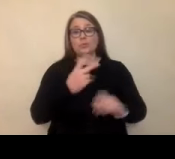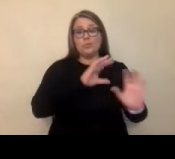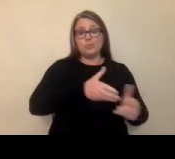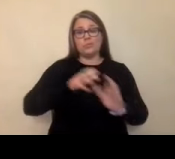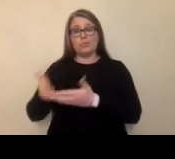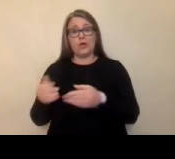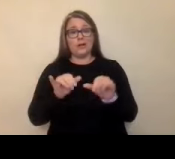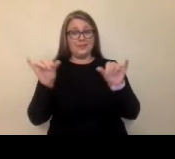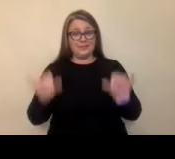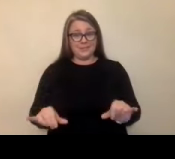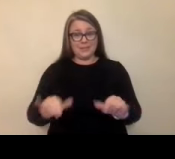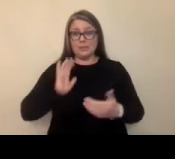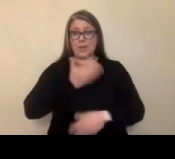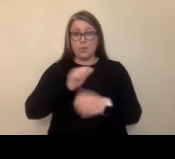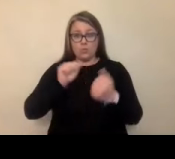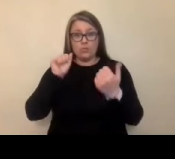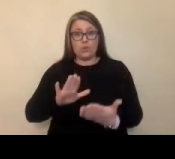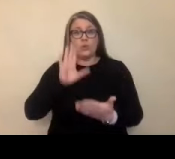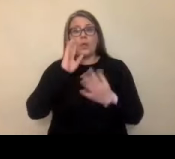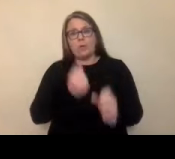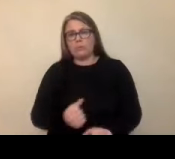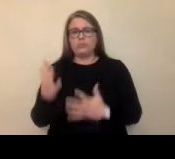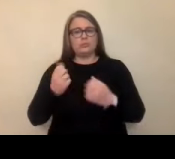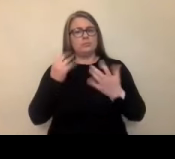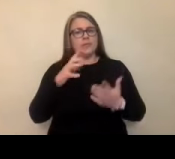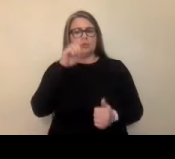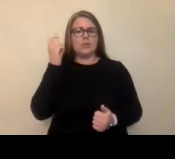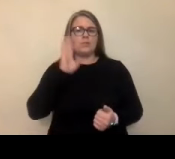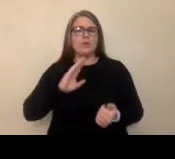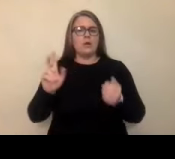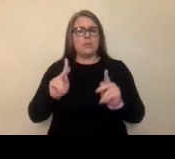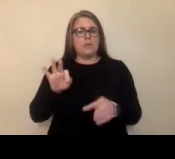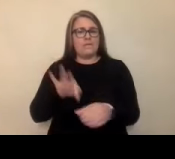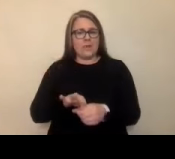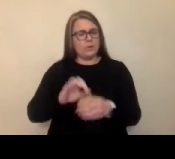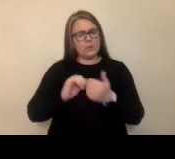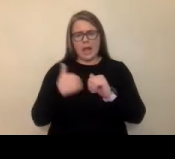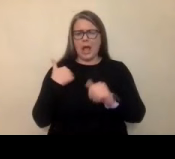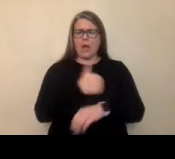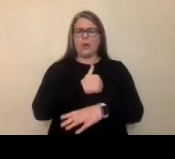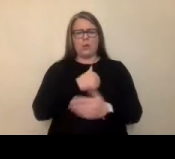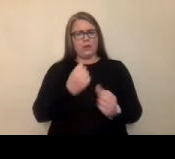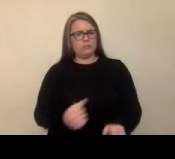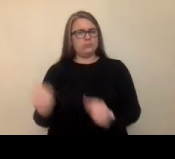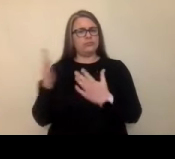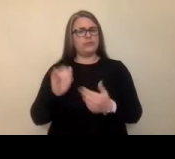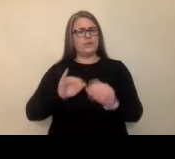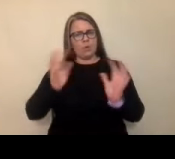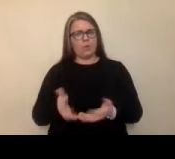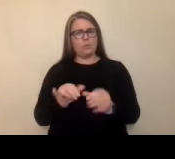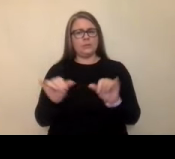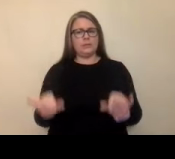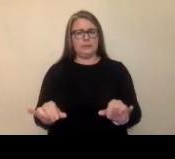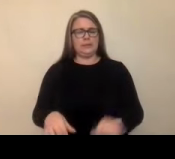swaths of the vote, often for Black and brown people, and even the end of the Senate or the Supreme Court. So how do we think about actually kind of re-examining